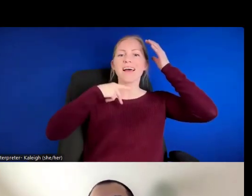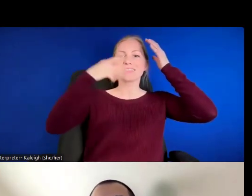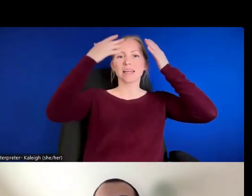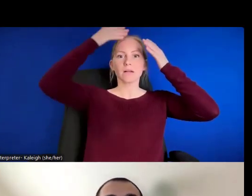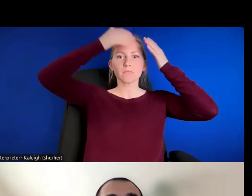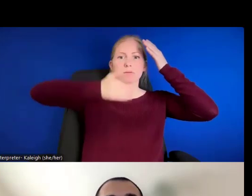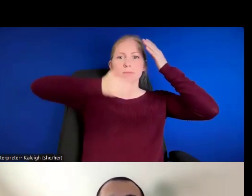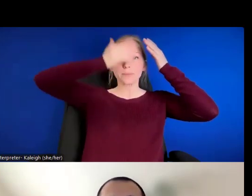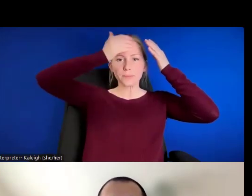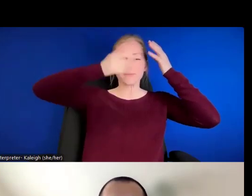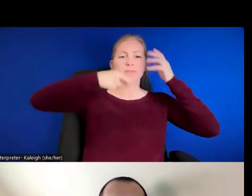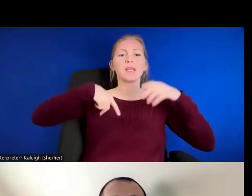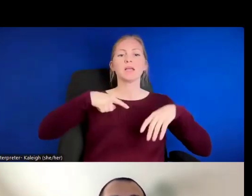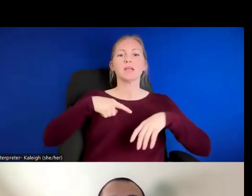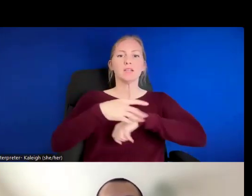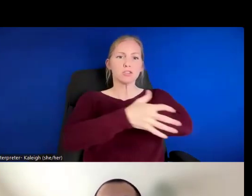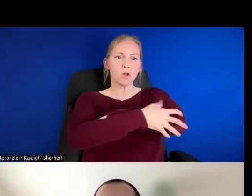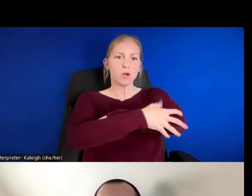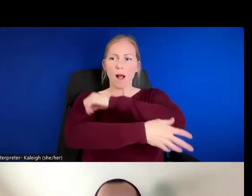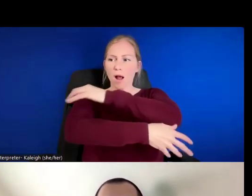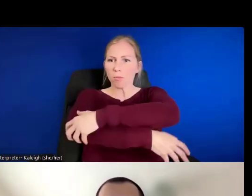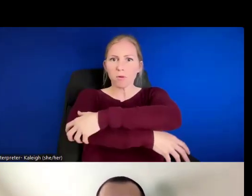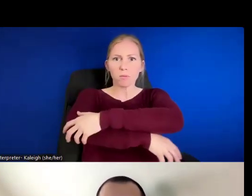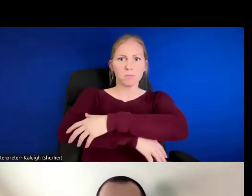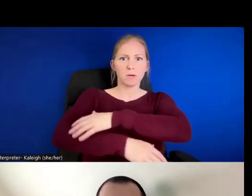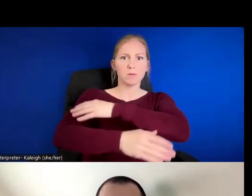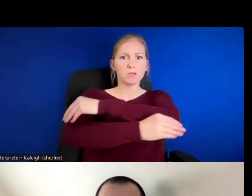faces, elbow pads, knee pads,